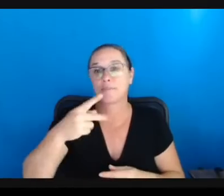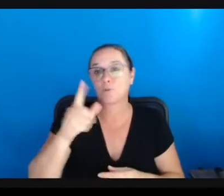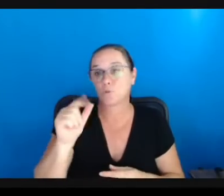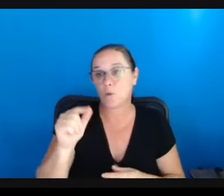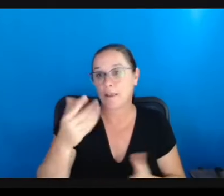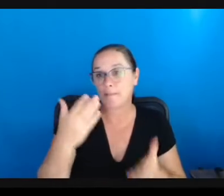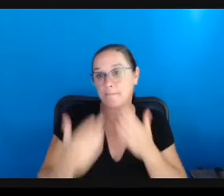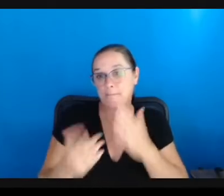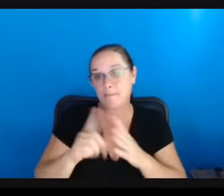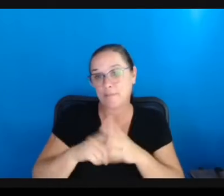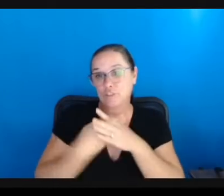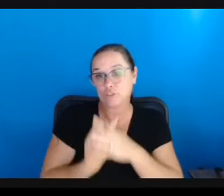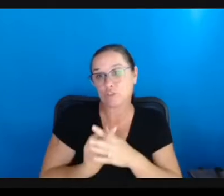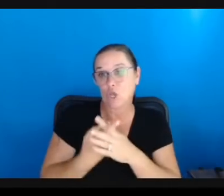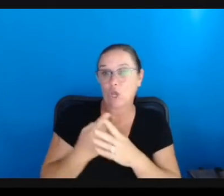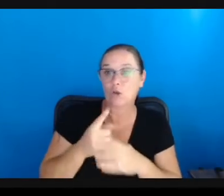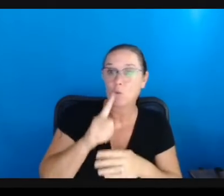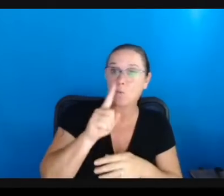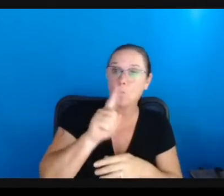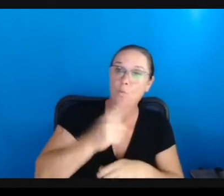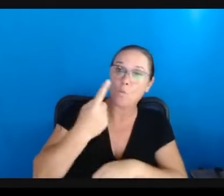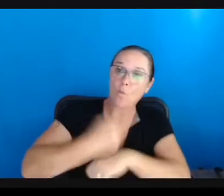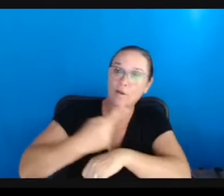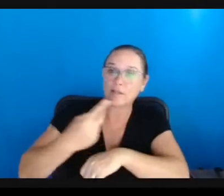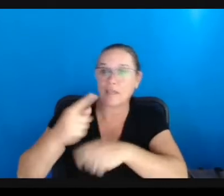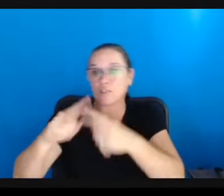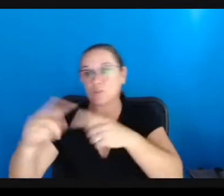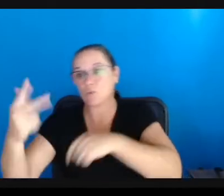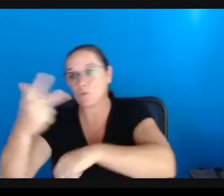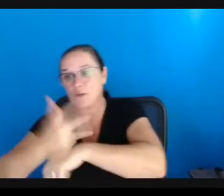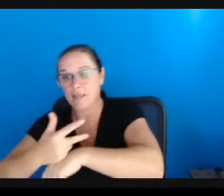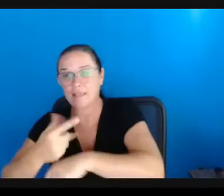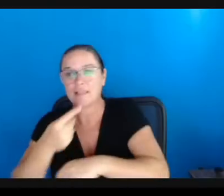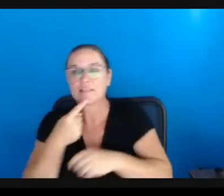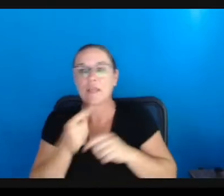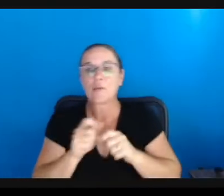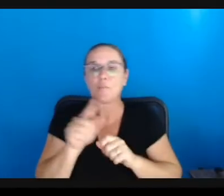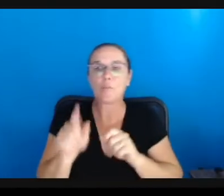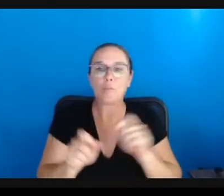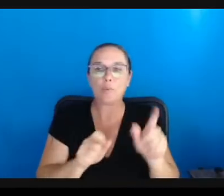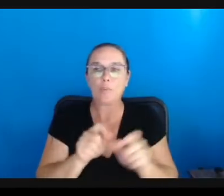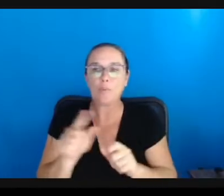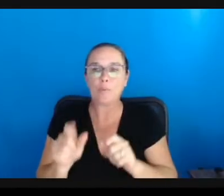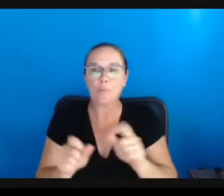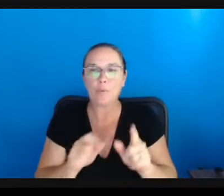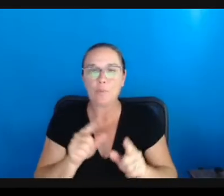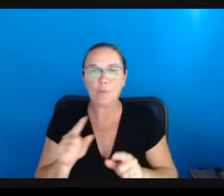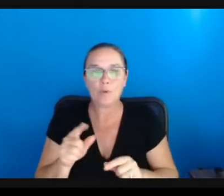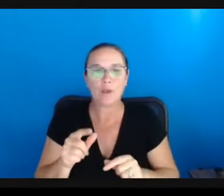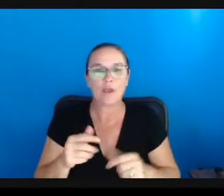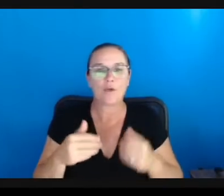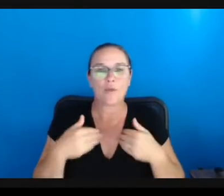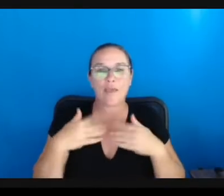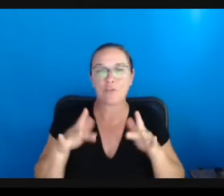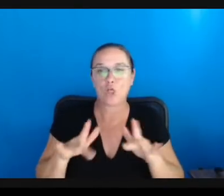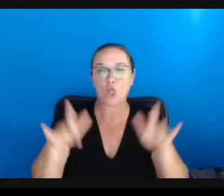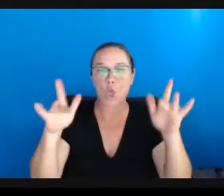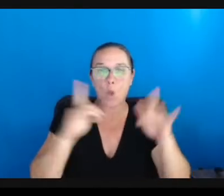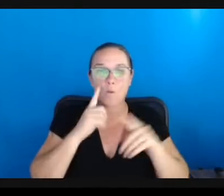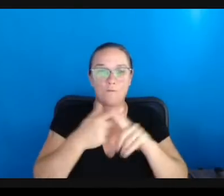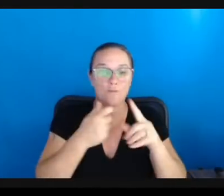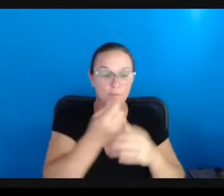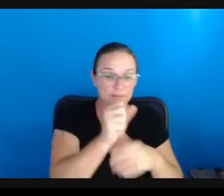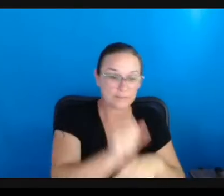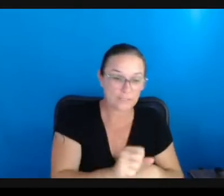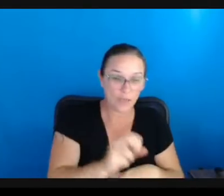next 1 to 3 days. They noted there was occasional spatter happening at that point already. They heard them glow in both vents